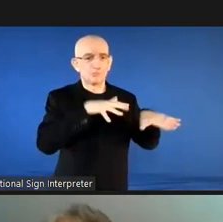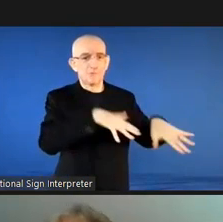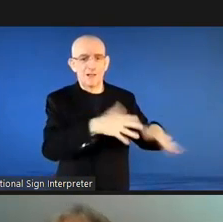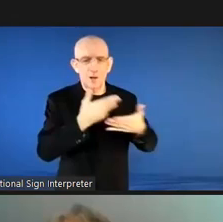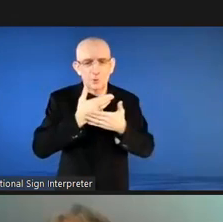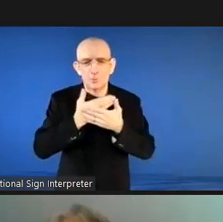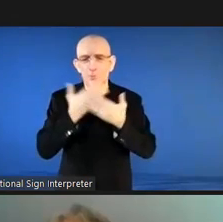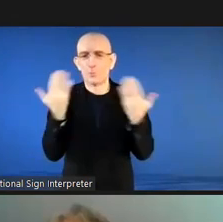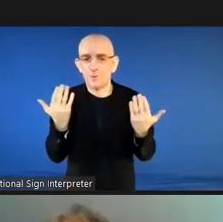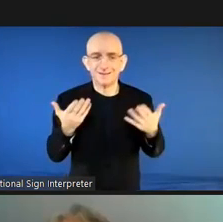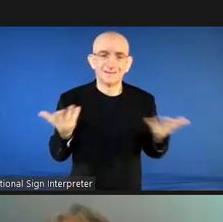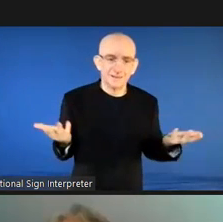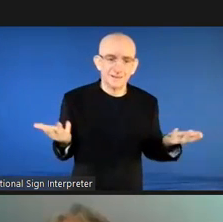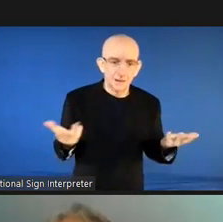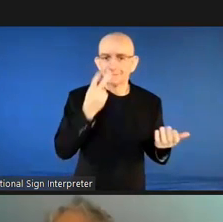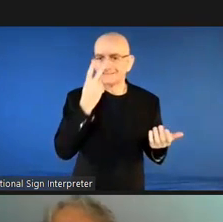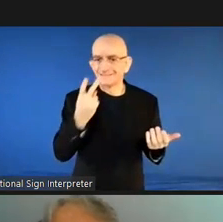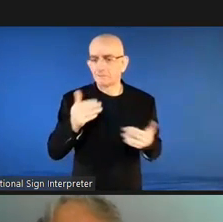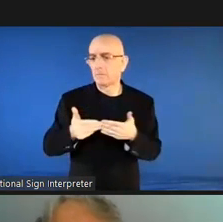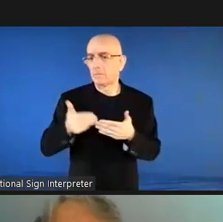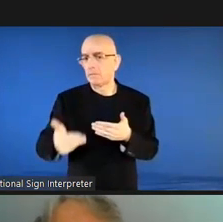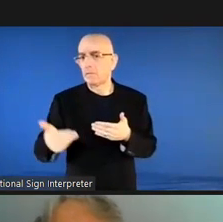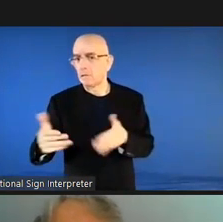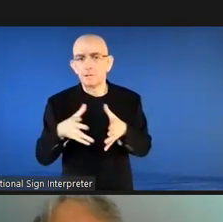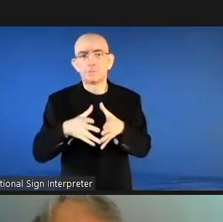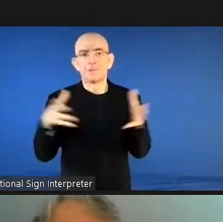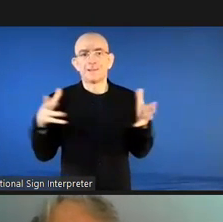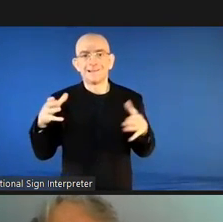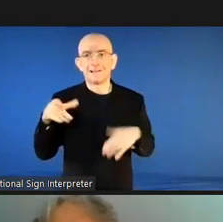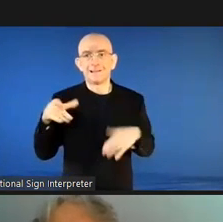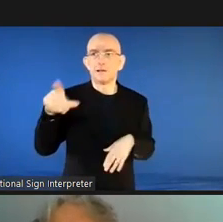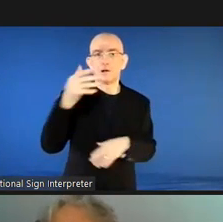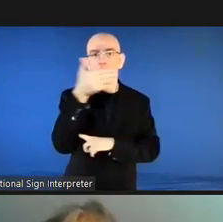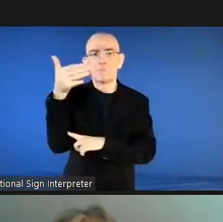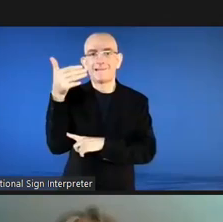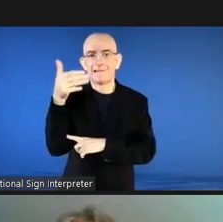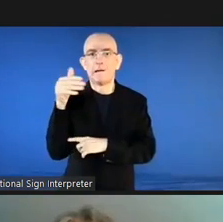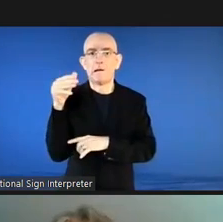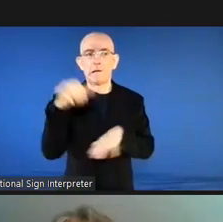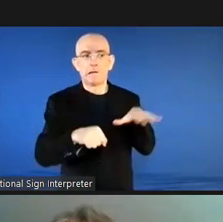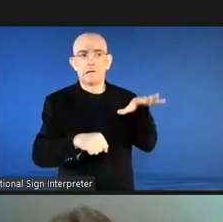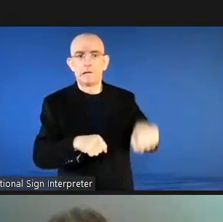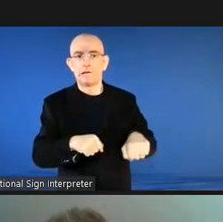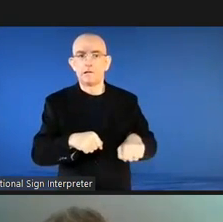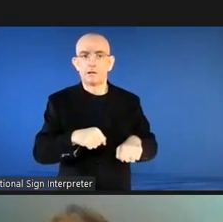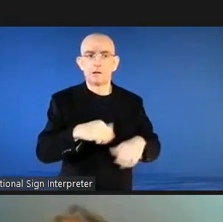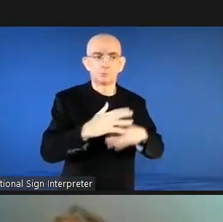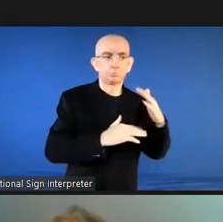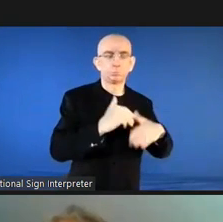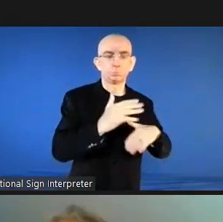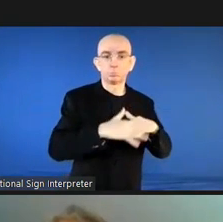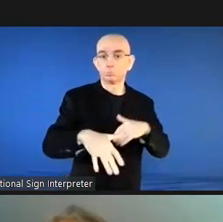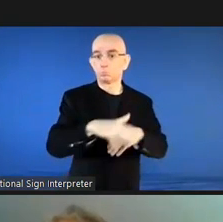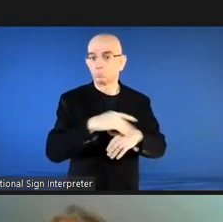that area. It will take a long time to get there, and where technology is completely